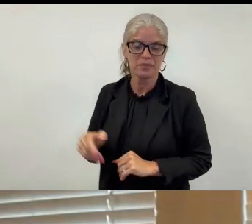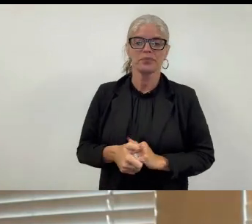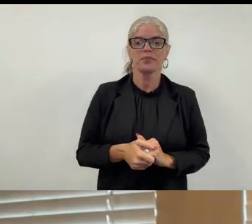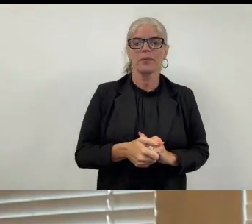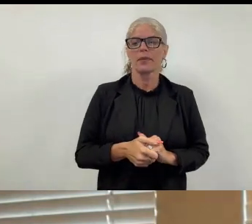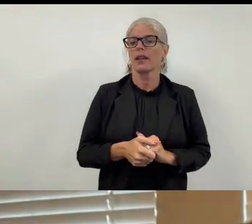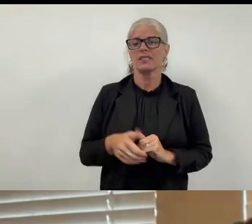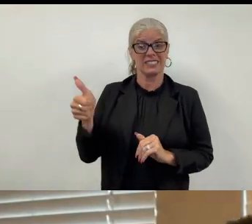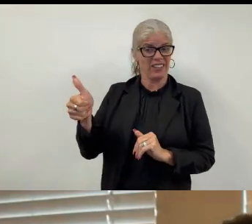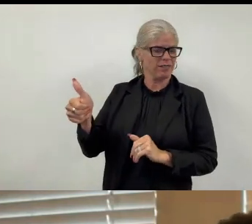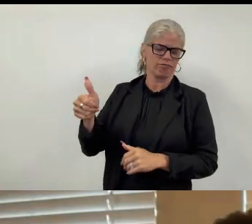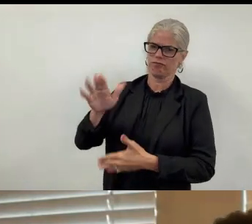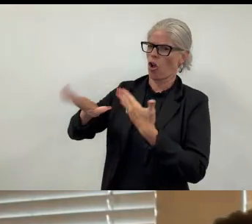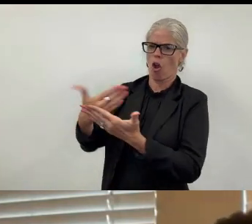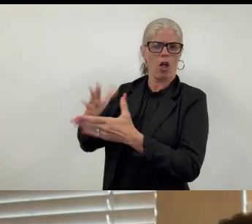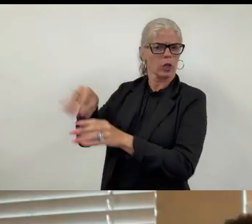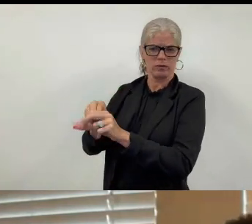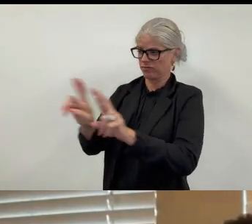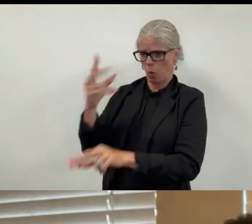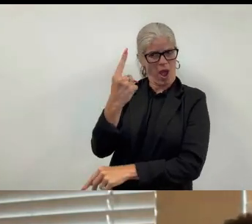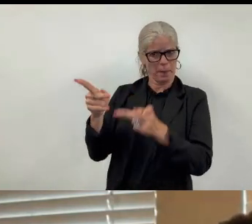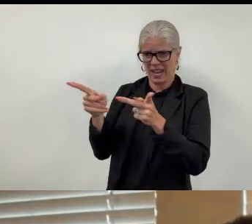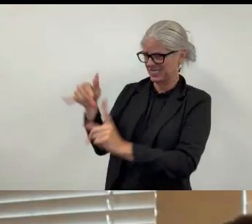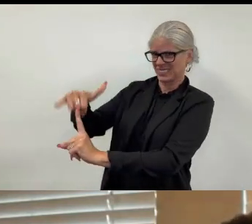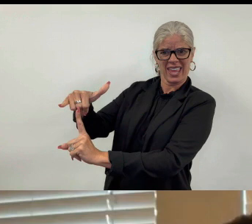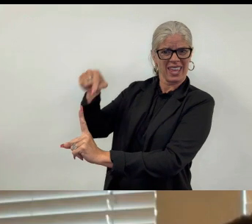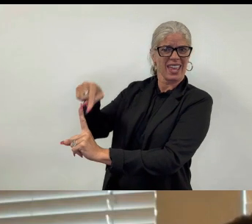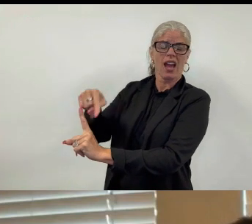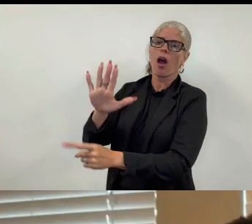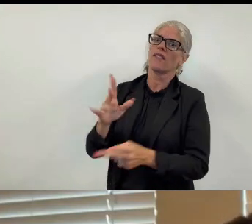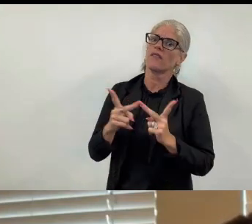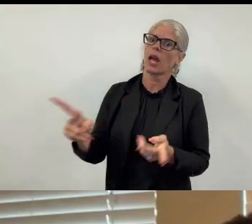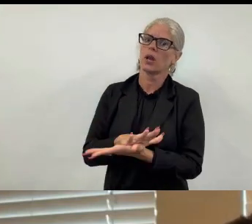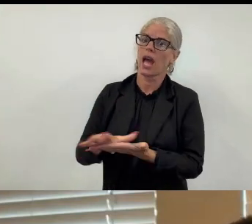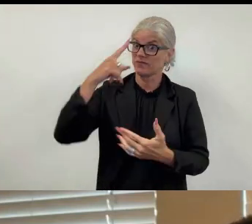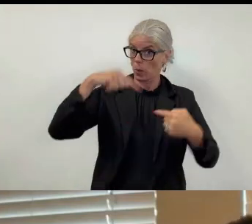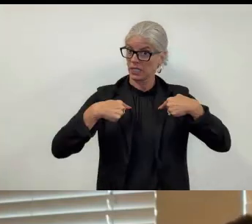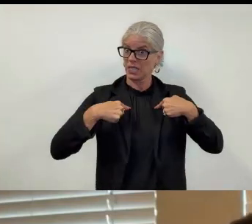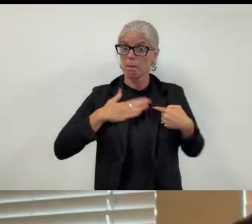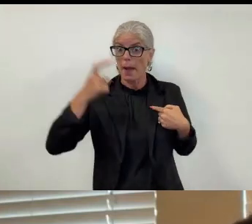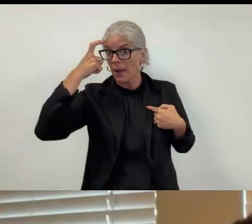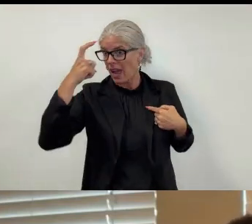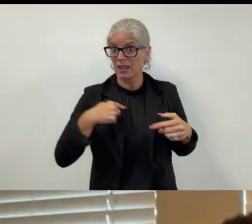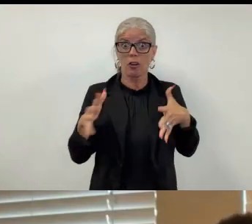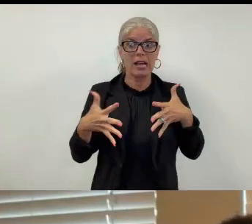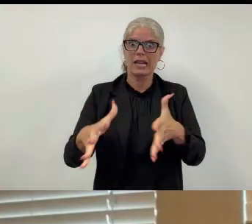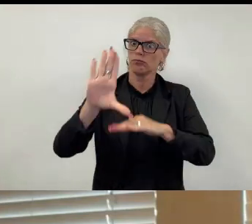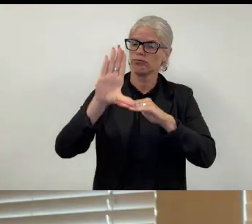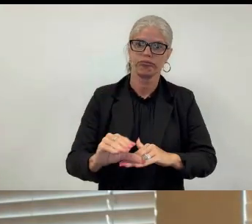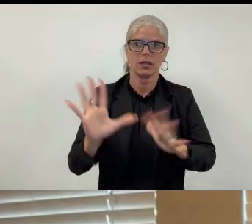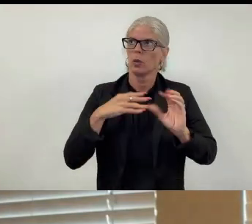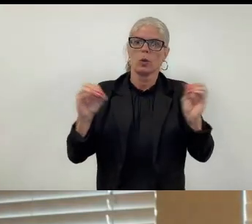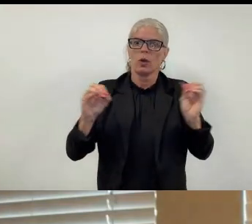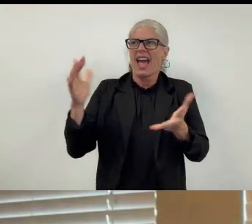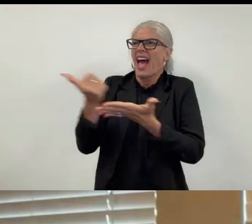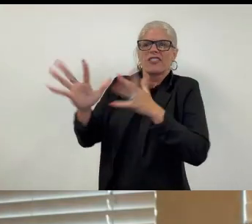that one location was actually did leaps and bounds for like my peace of mind and the anxiety that I would otherwise have of, oh my gosh,